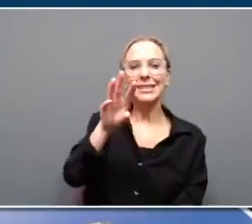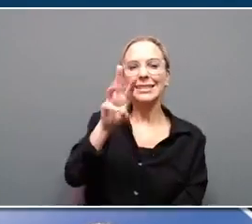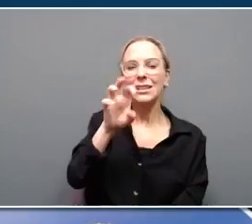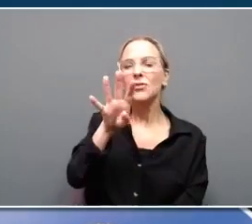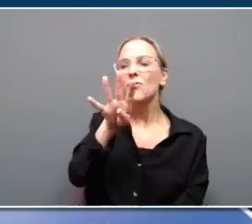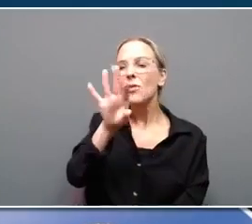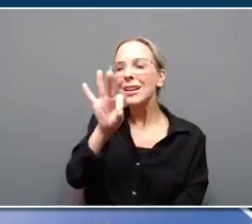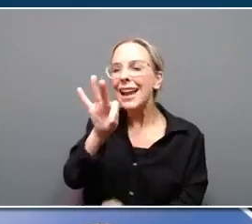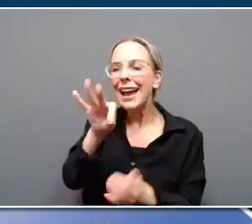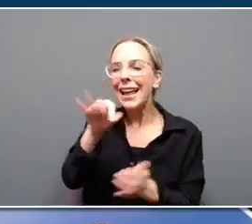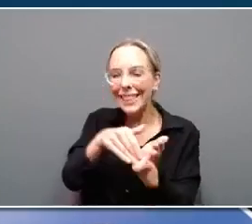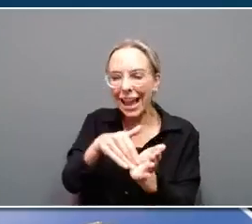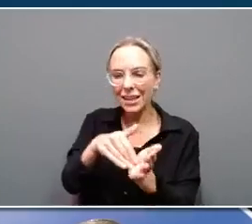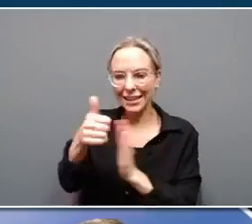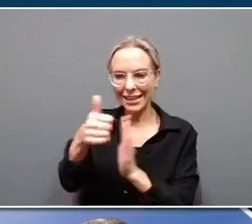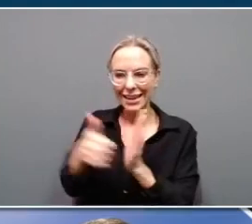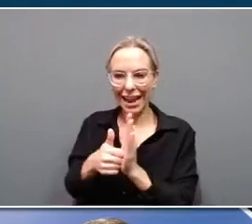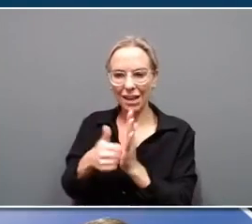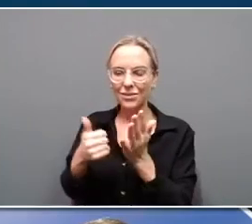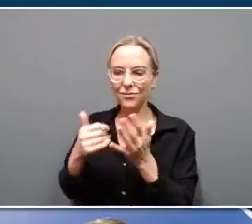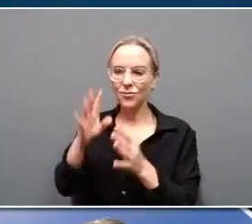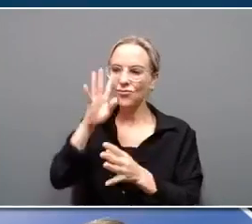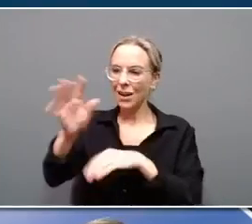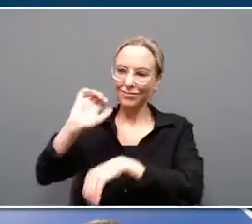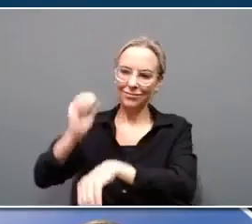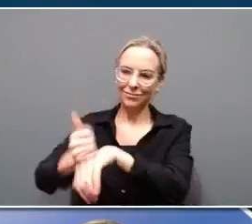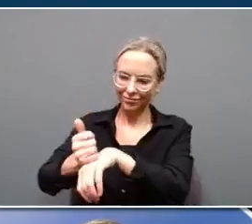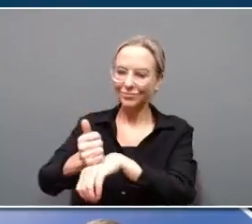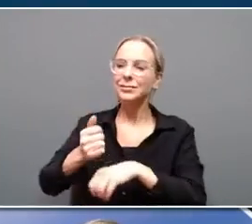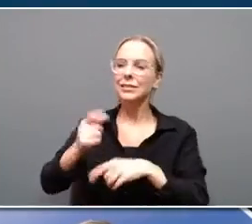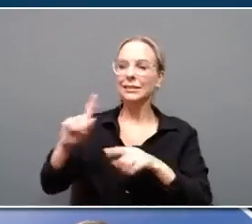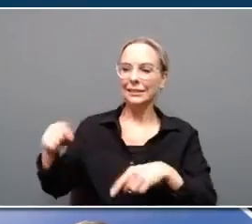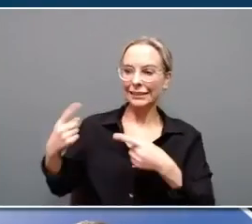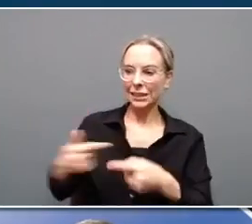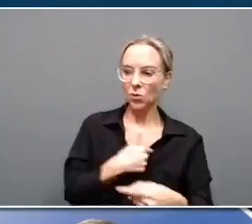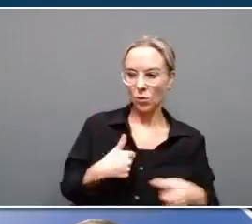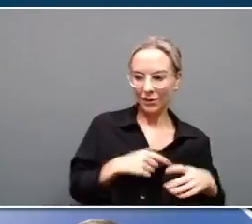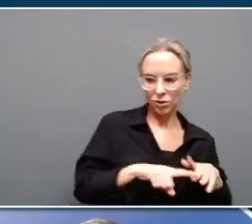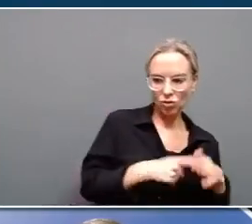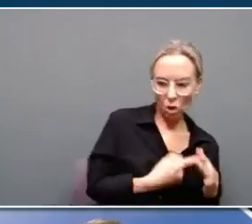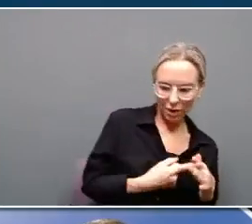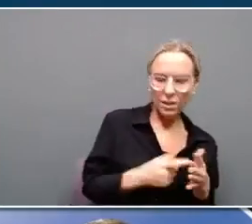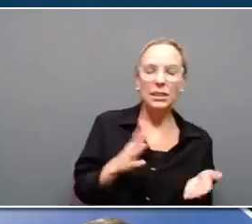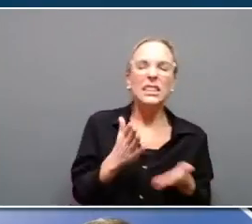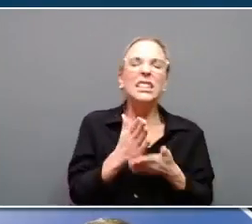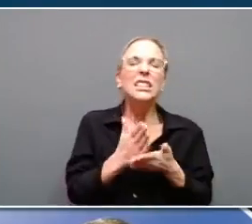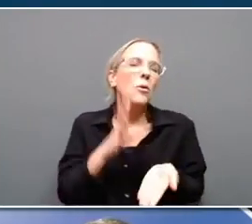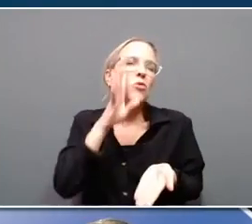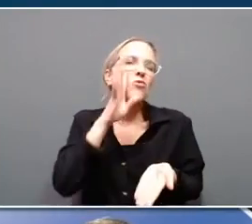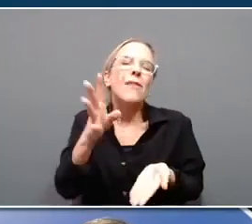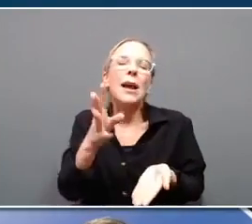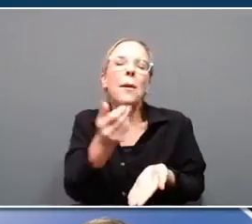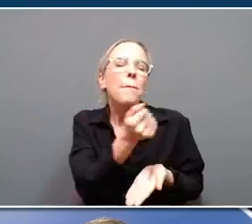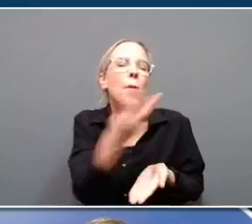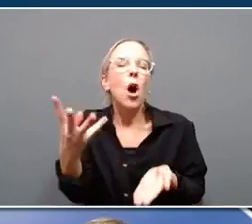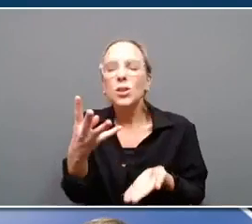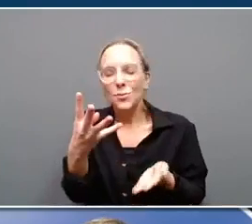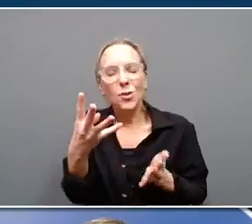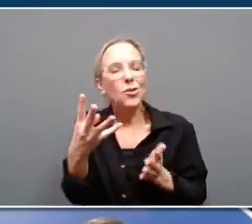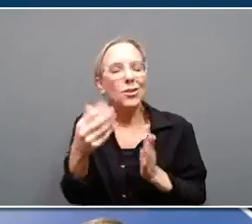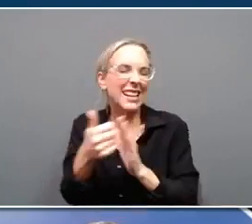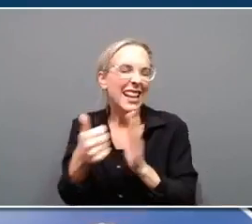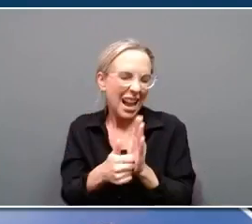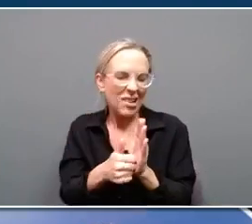649,000 accounts have been created with mobile applications since the launch. Now, there are some people who create multiple ones over various platforms. We